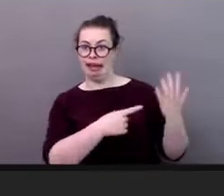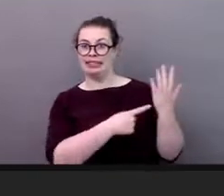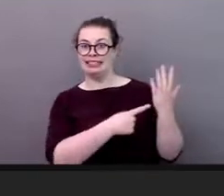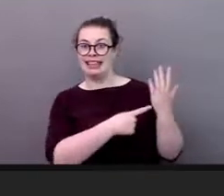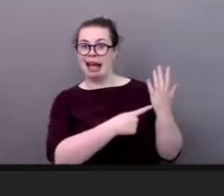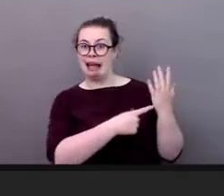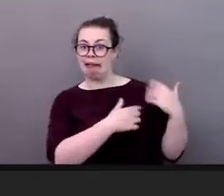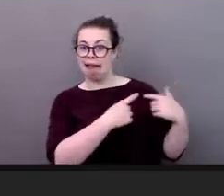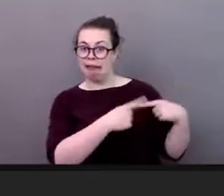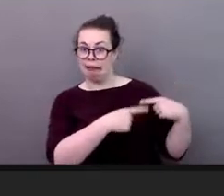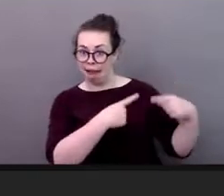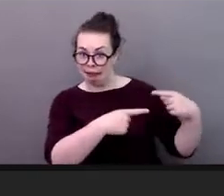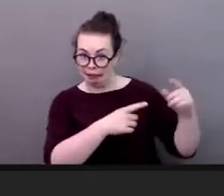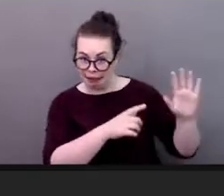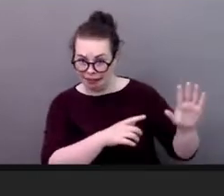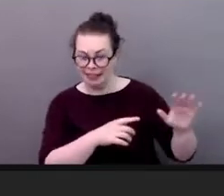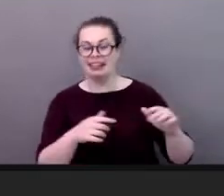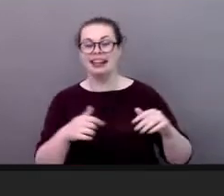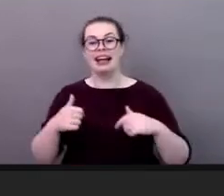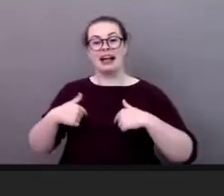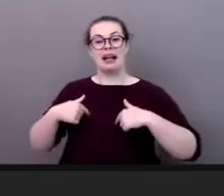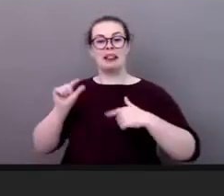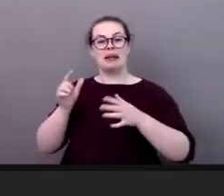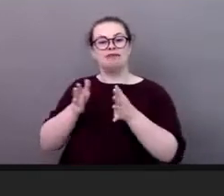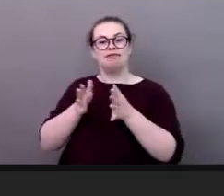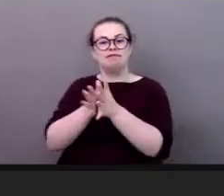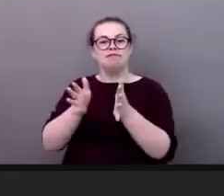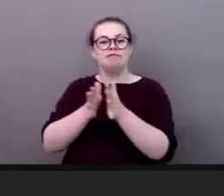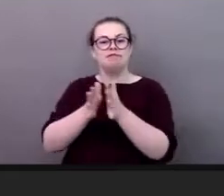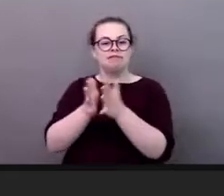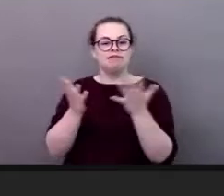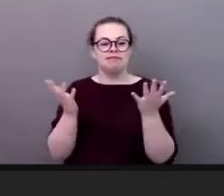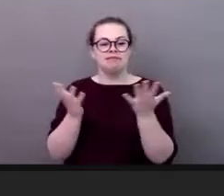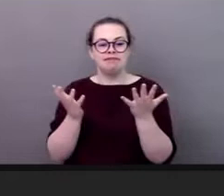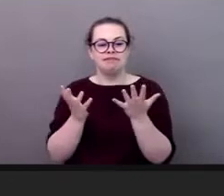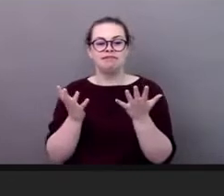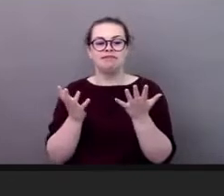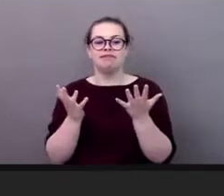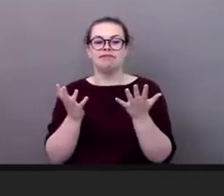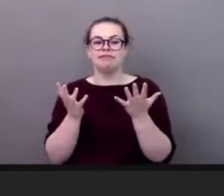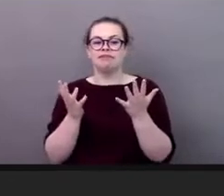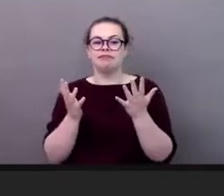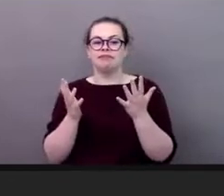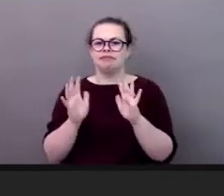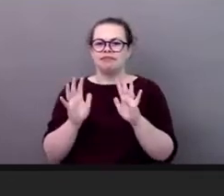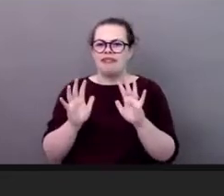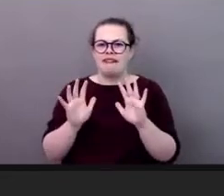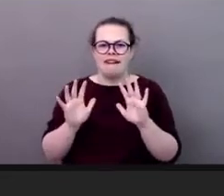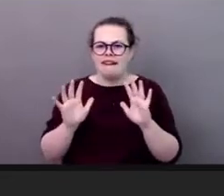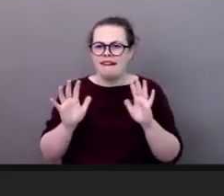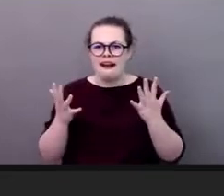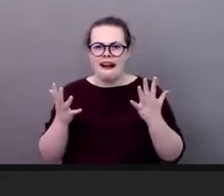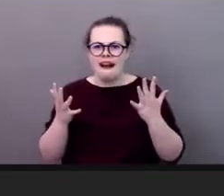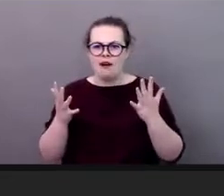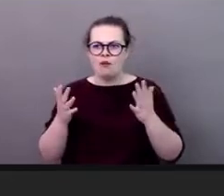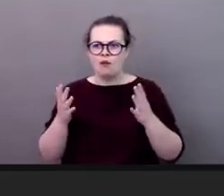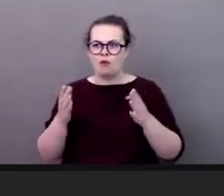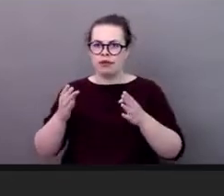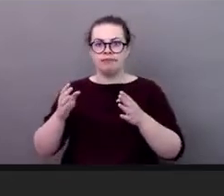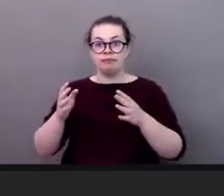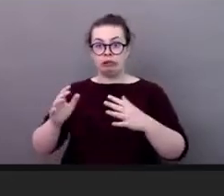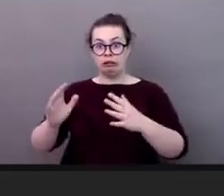with us, we just wanted to say a few words first on how disaster preparedness, which is what we